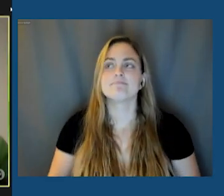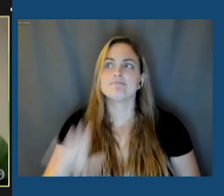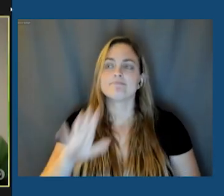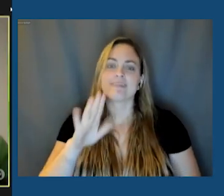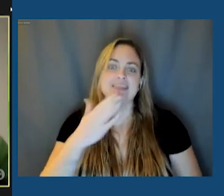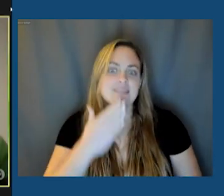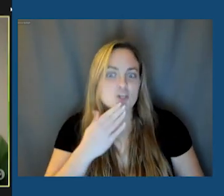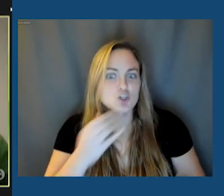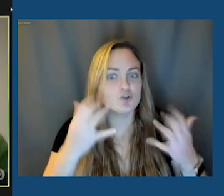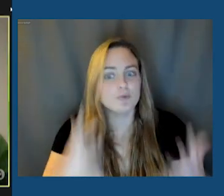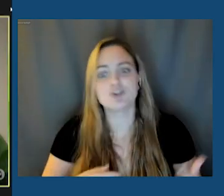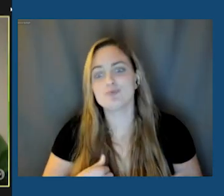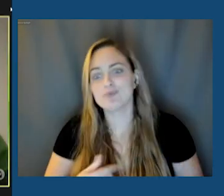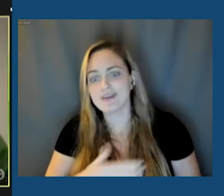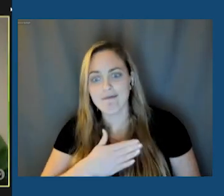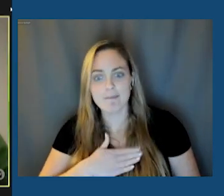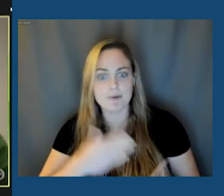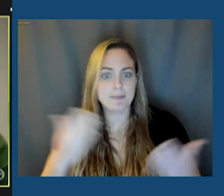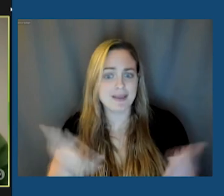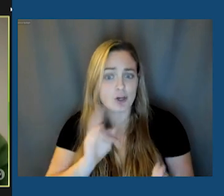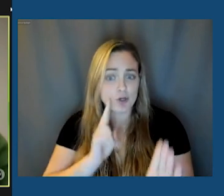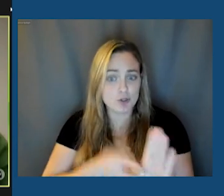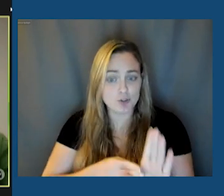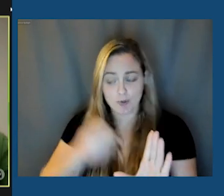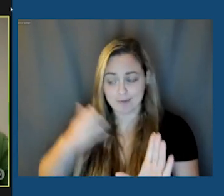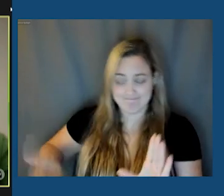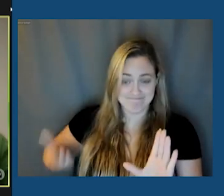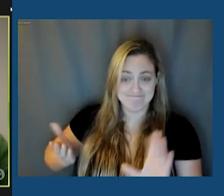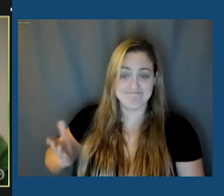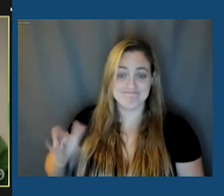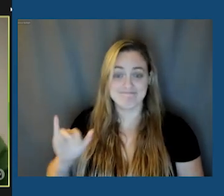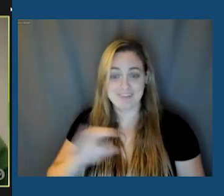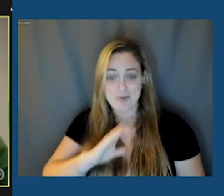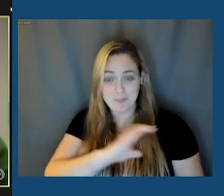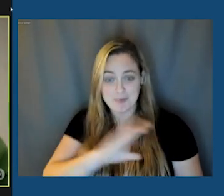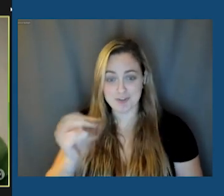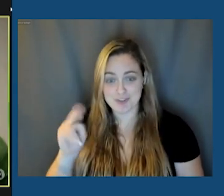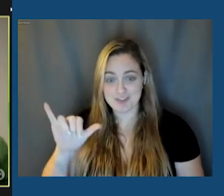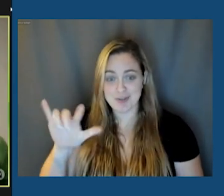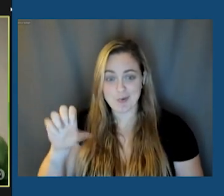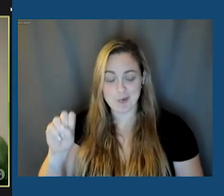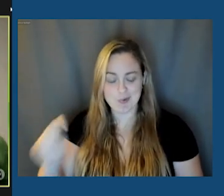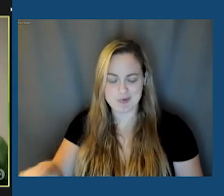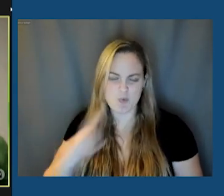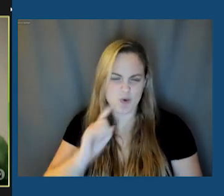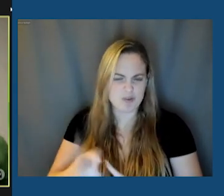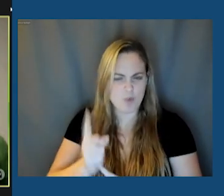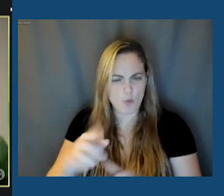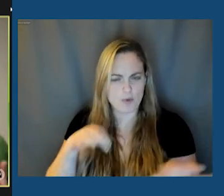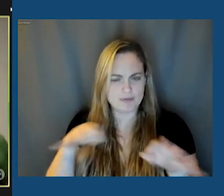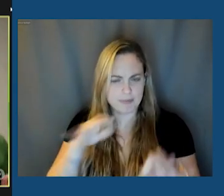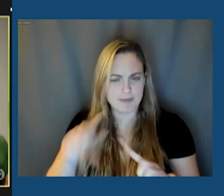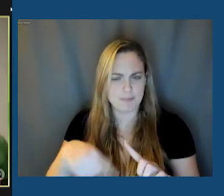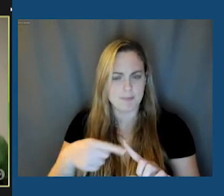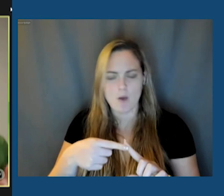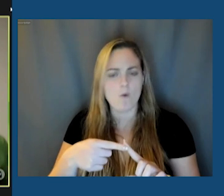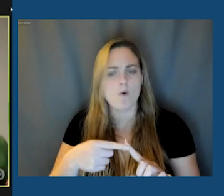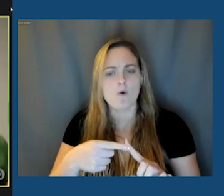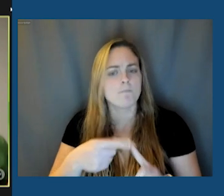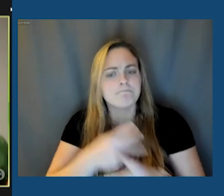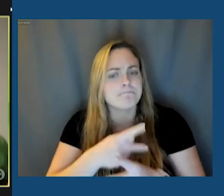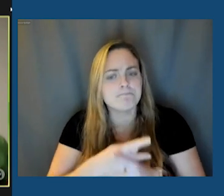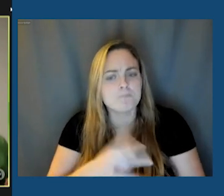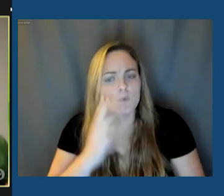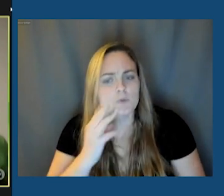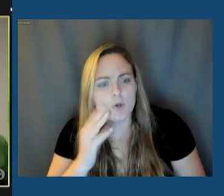I'm really happy to be joined by Commissioner Sagos, who's going to, in a second, talk to us about what we're dealing with in terms of how